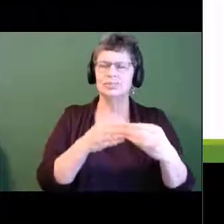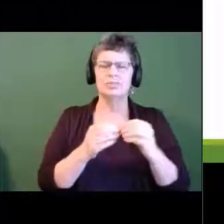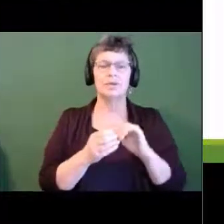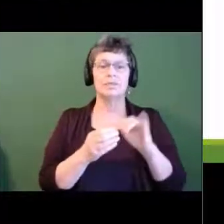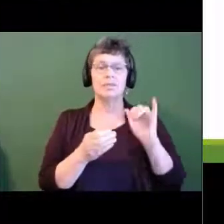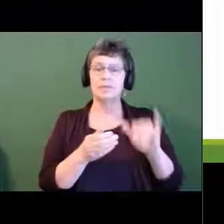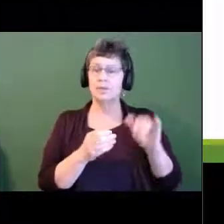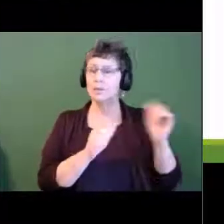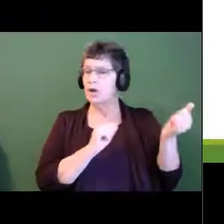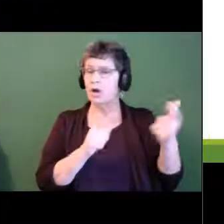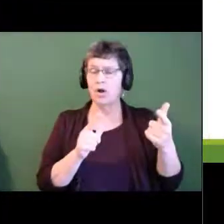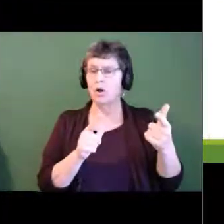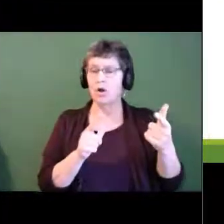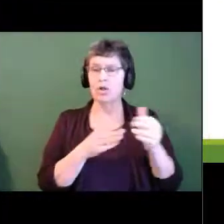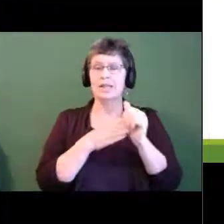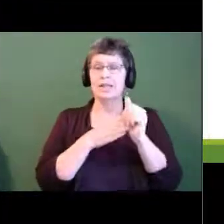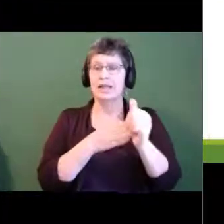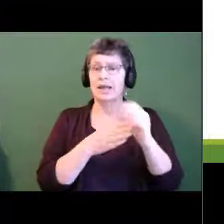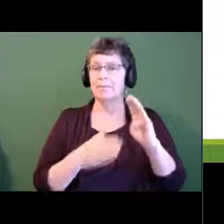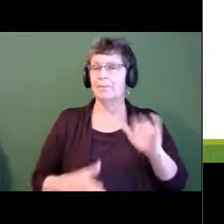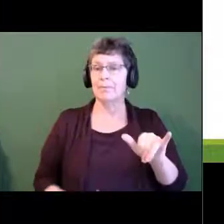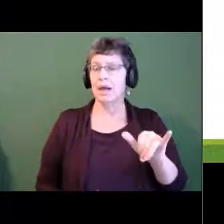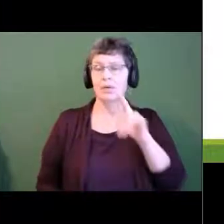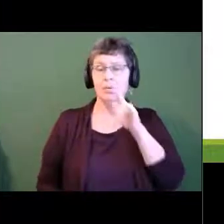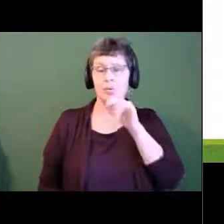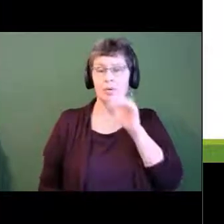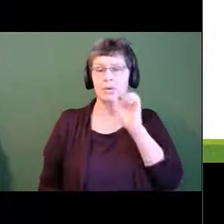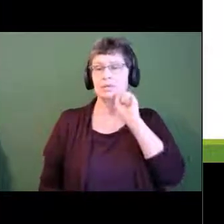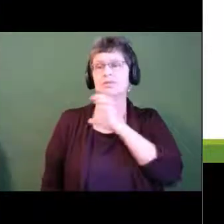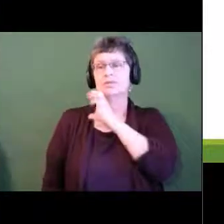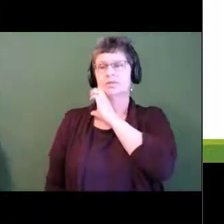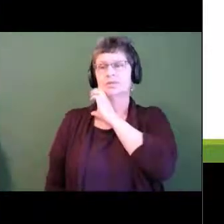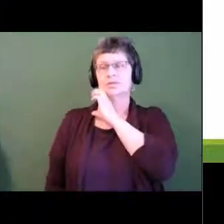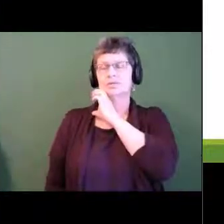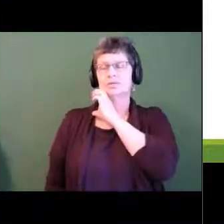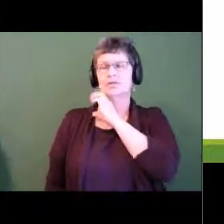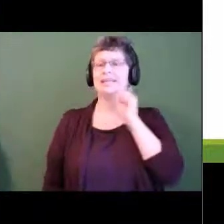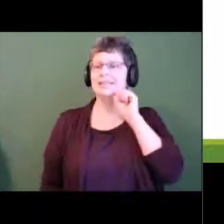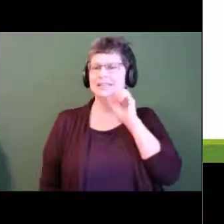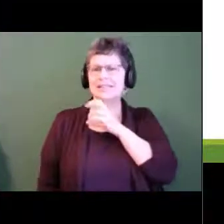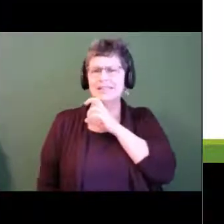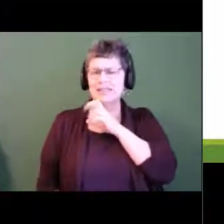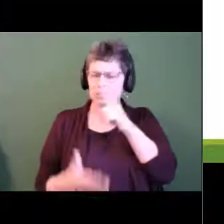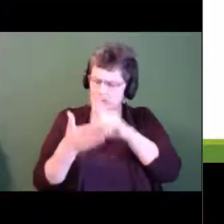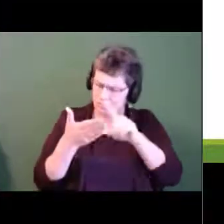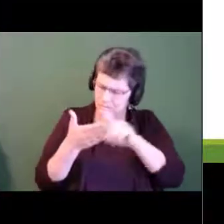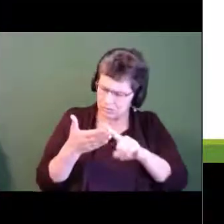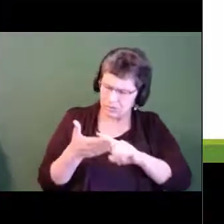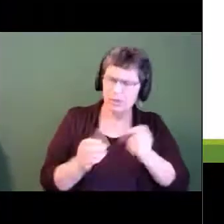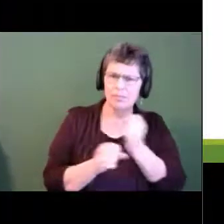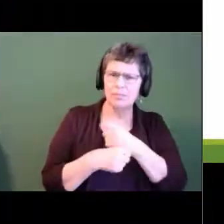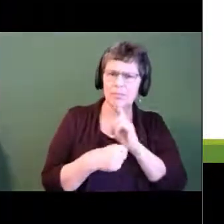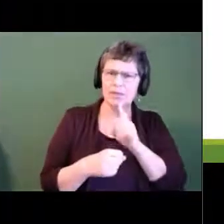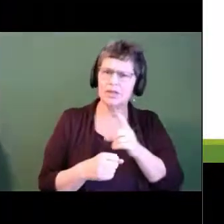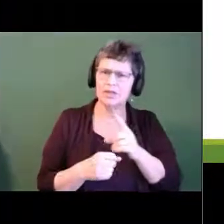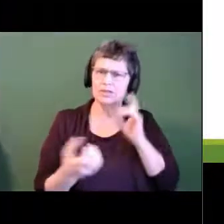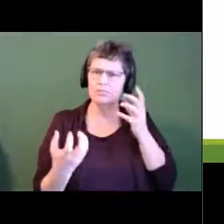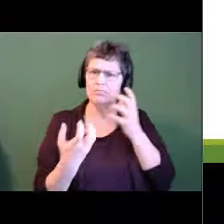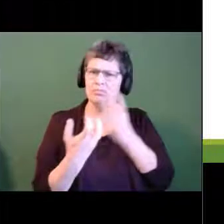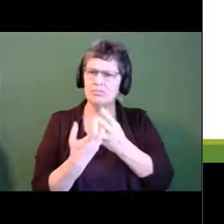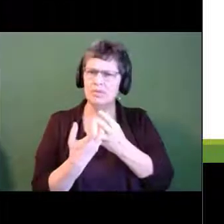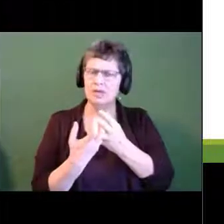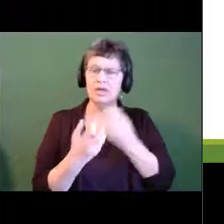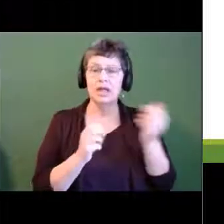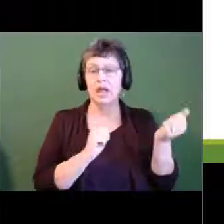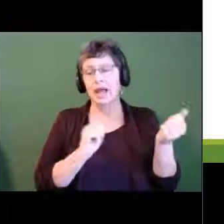And we're also in one project, seniors were trained as speakers in talking about social isolation, social inclusion,